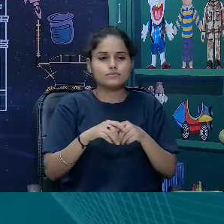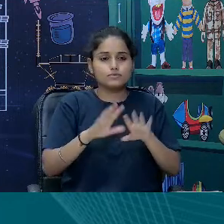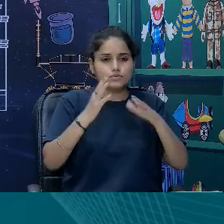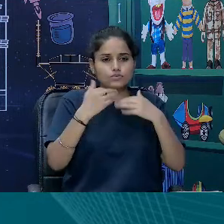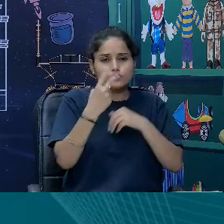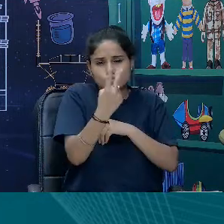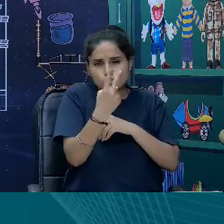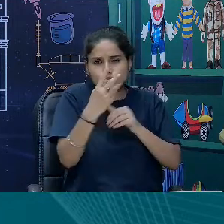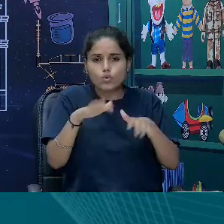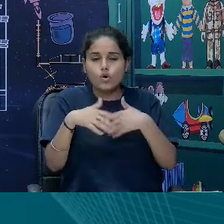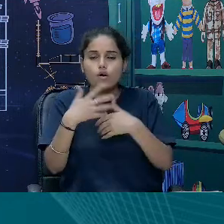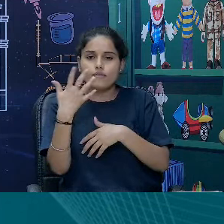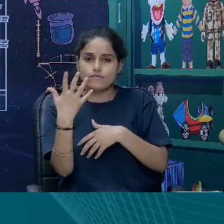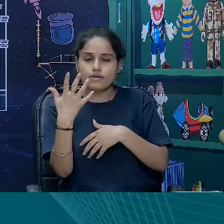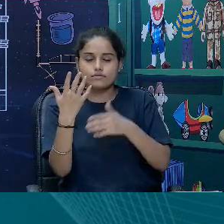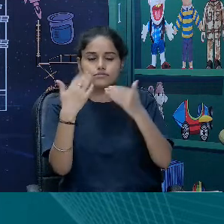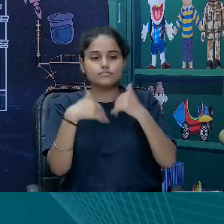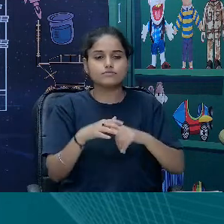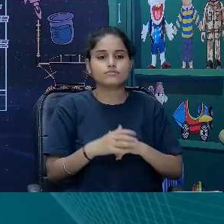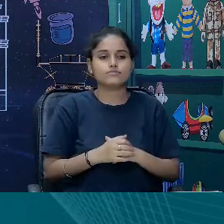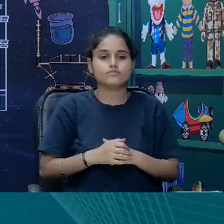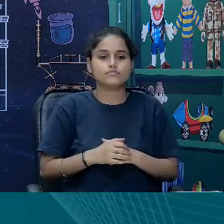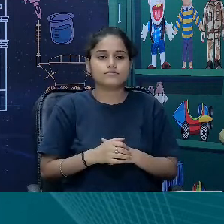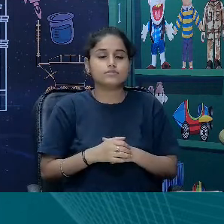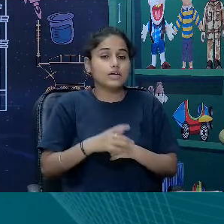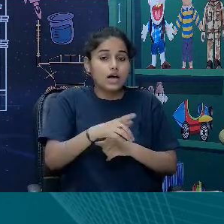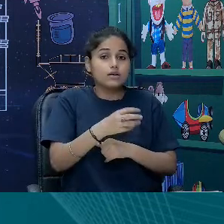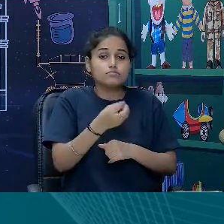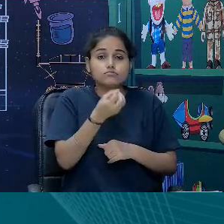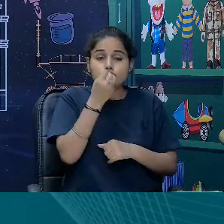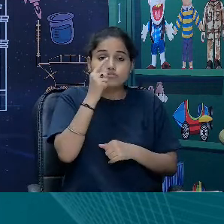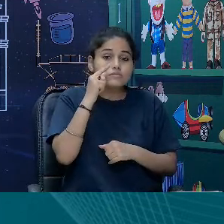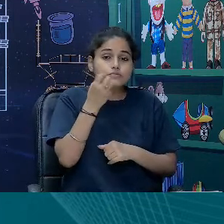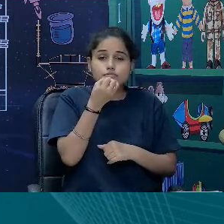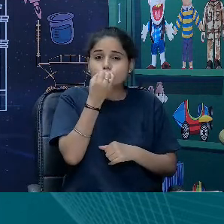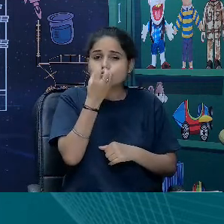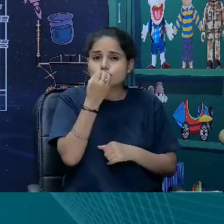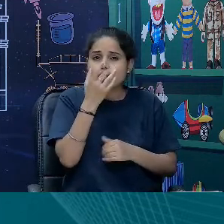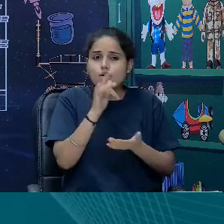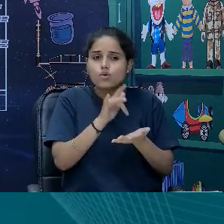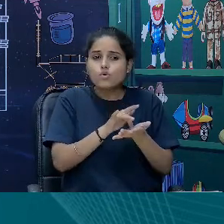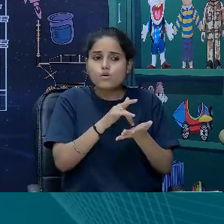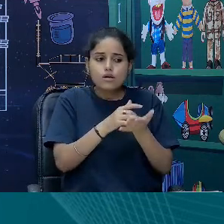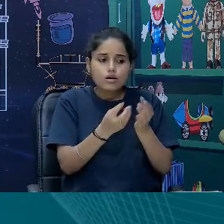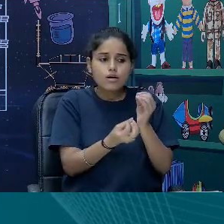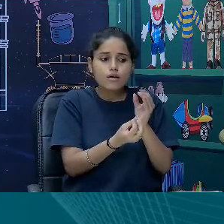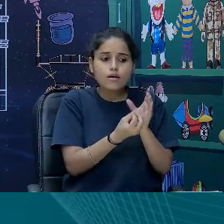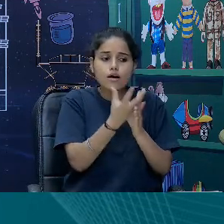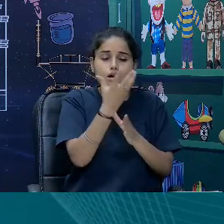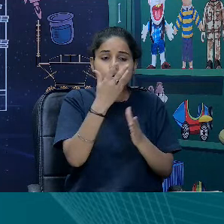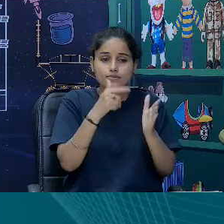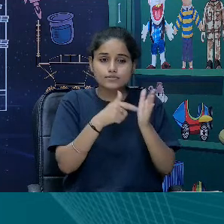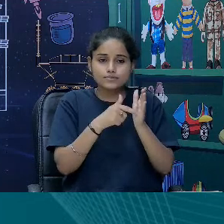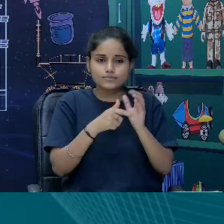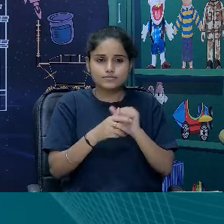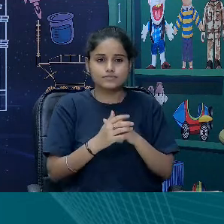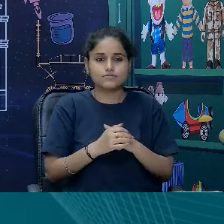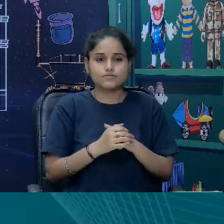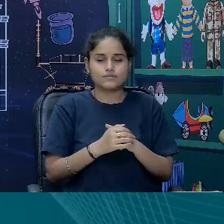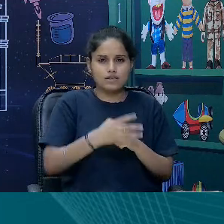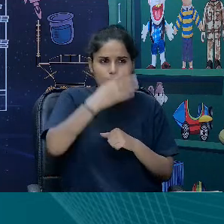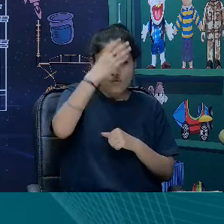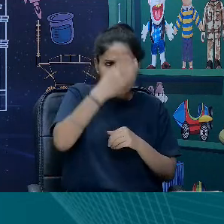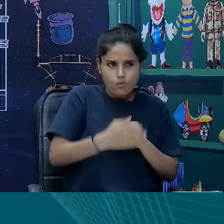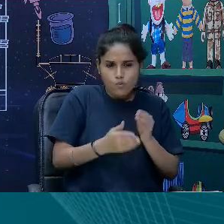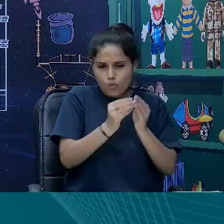5. Now, where do the marigold grows? Where do the marigold grows? Against the